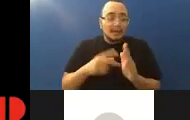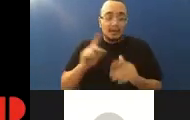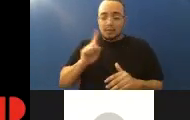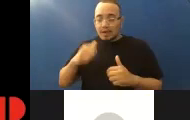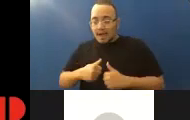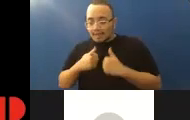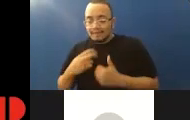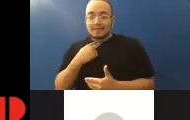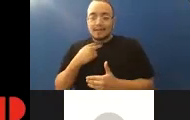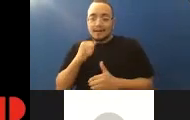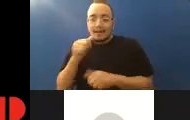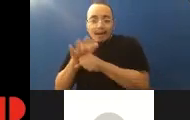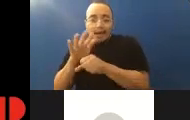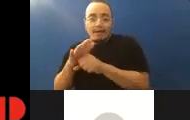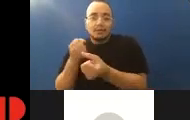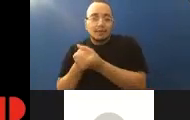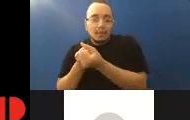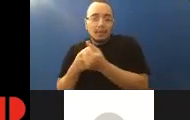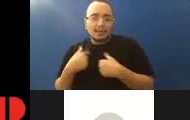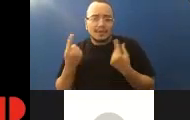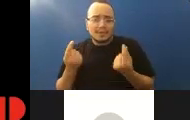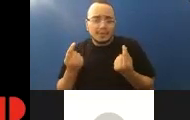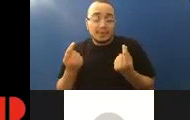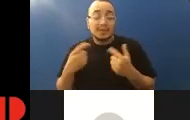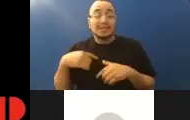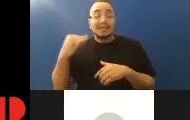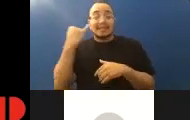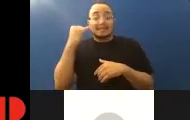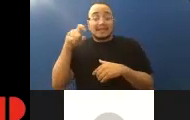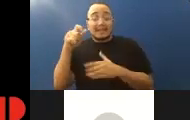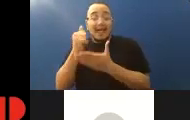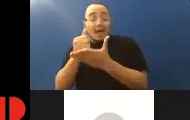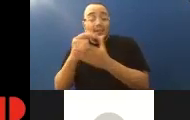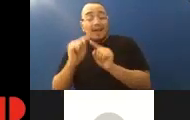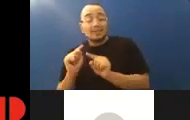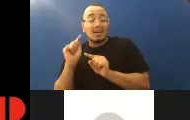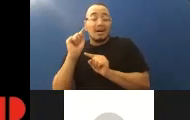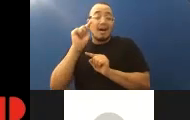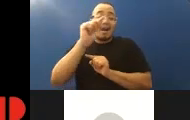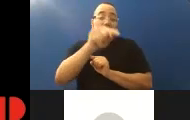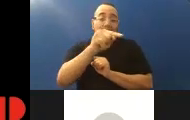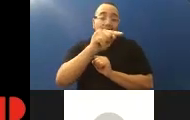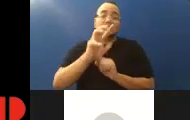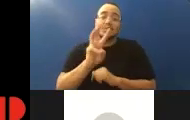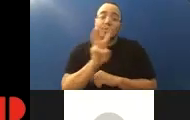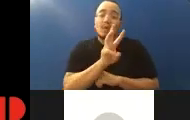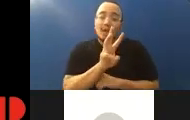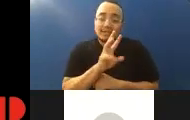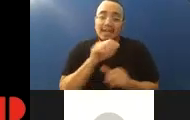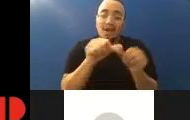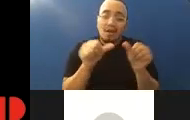So anybody seeking that support would have to go over to the West Side. And there aren't very